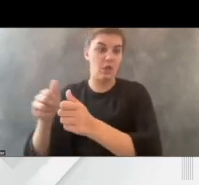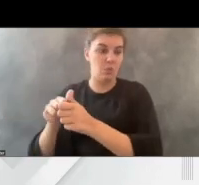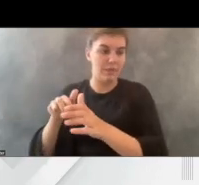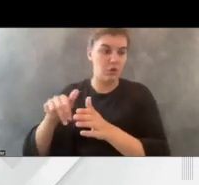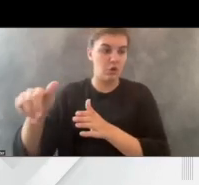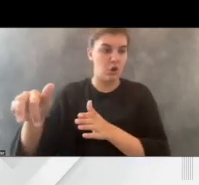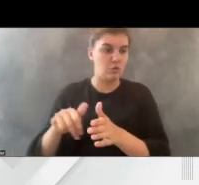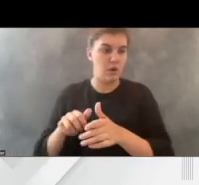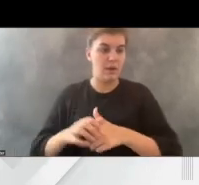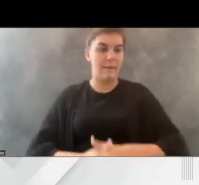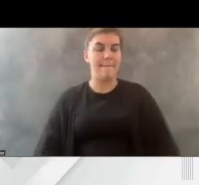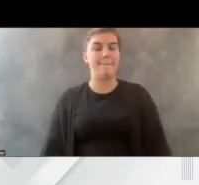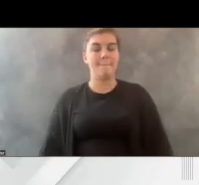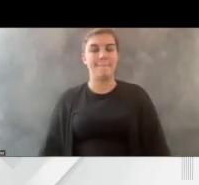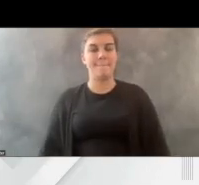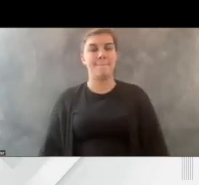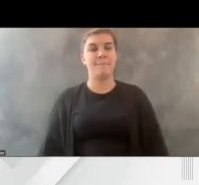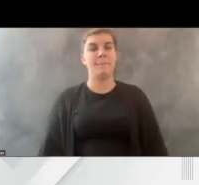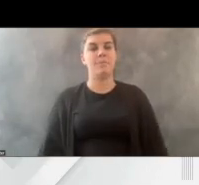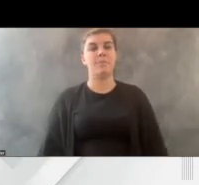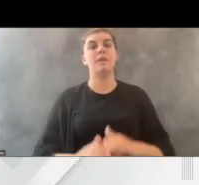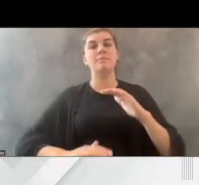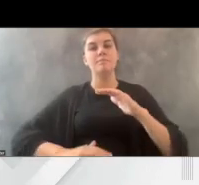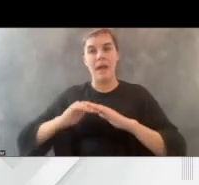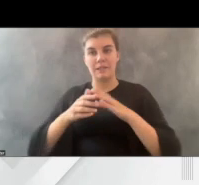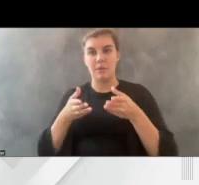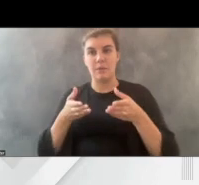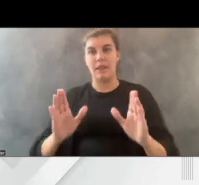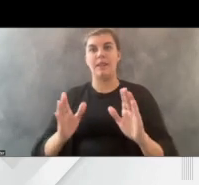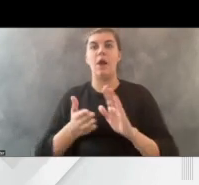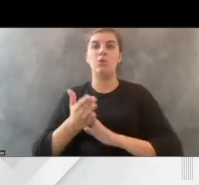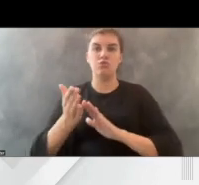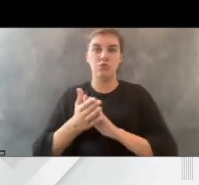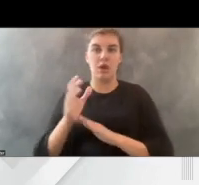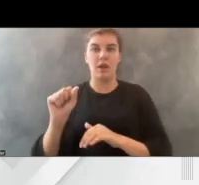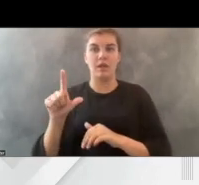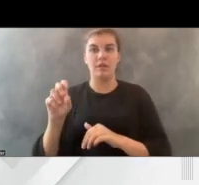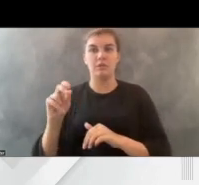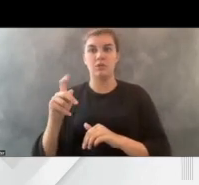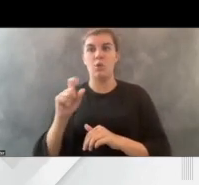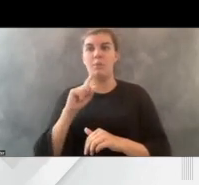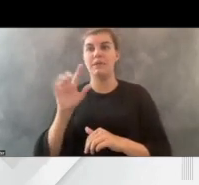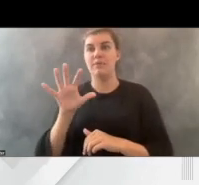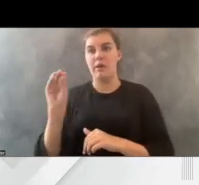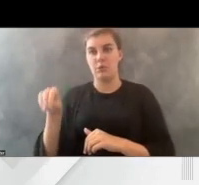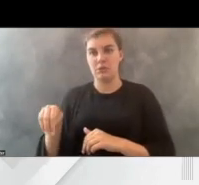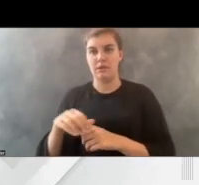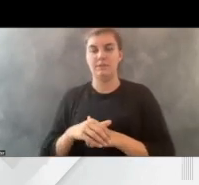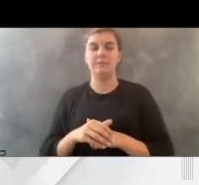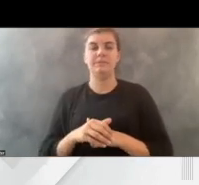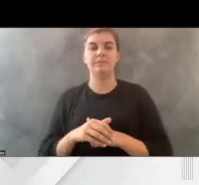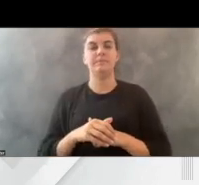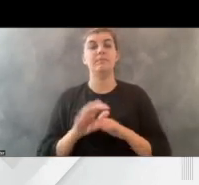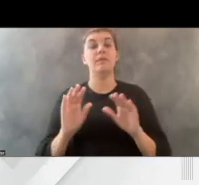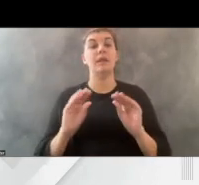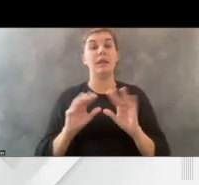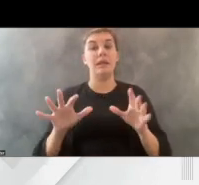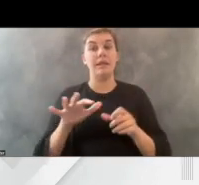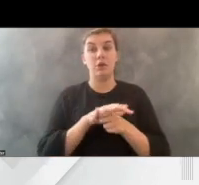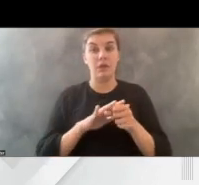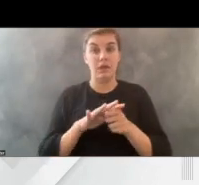abrasive surfaces. And the bottom of the bottom detectable edging must be 2 inches